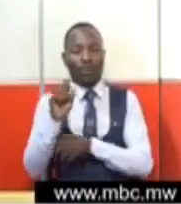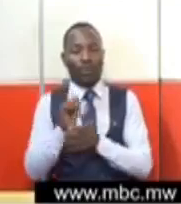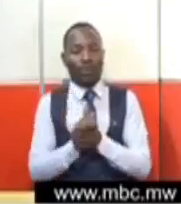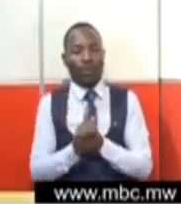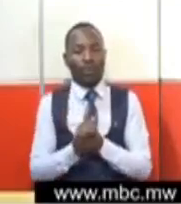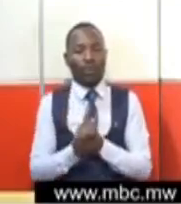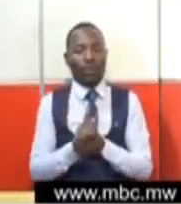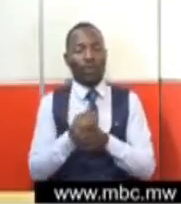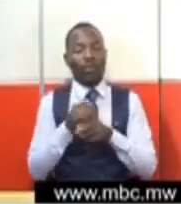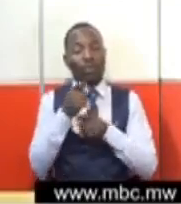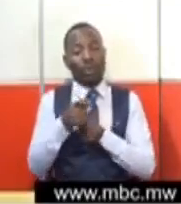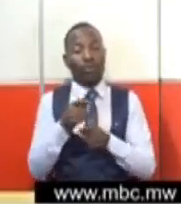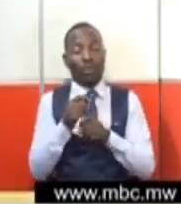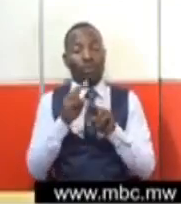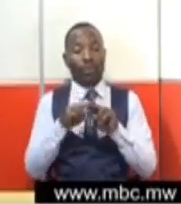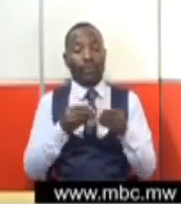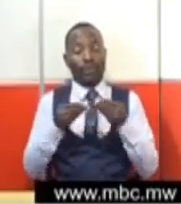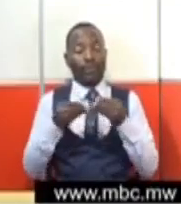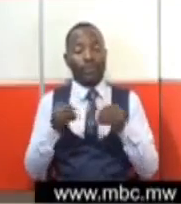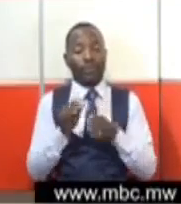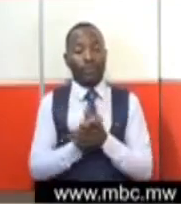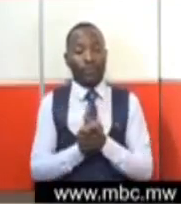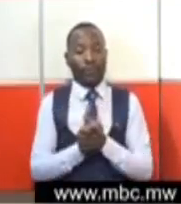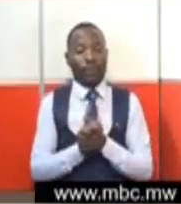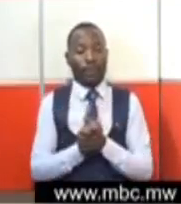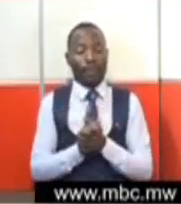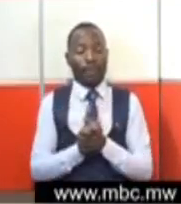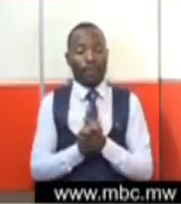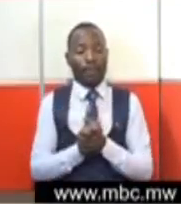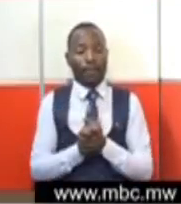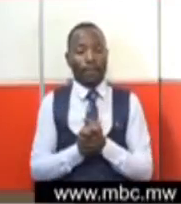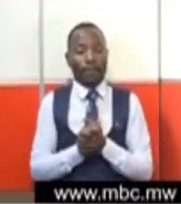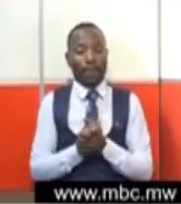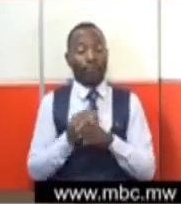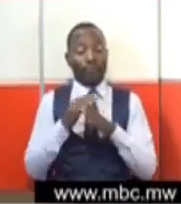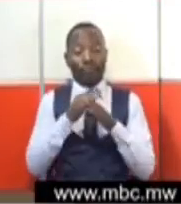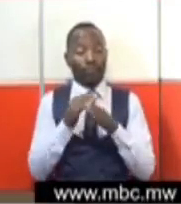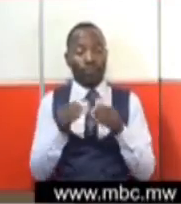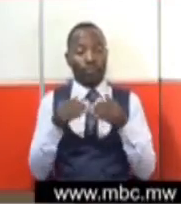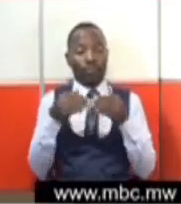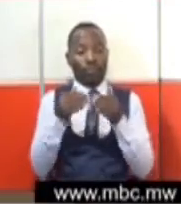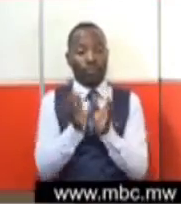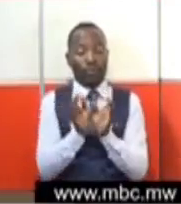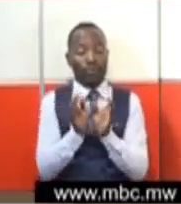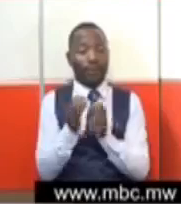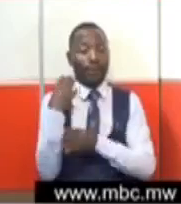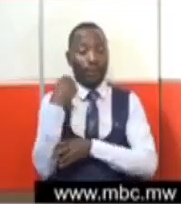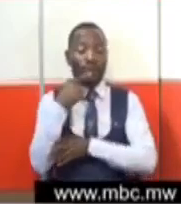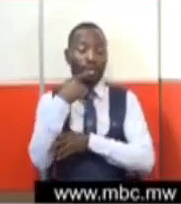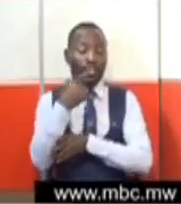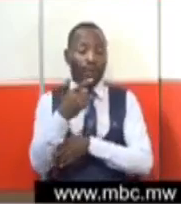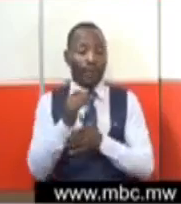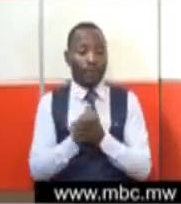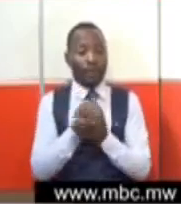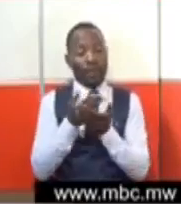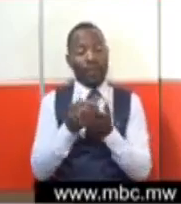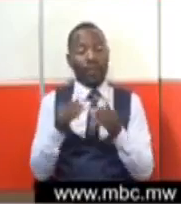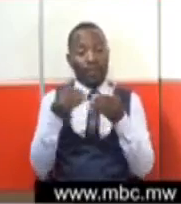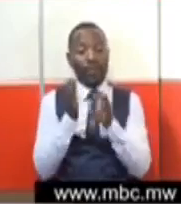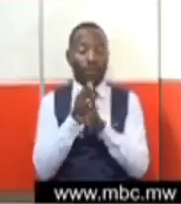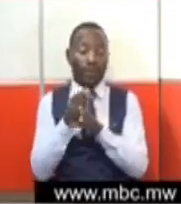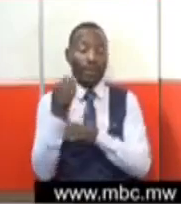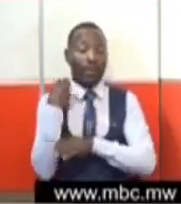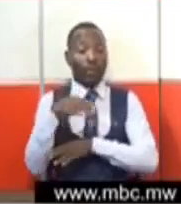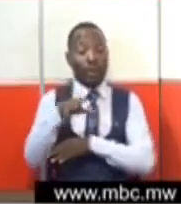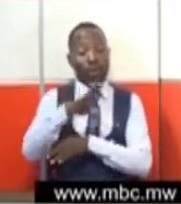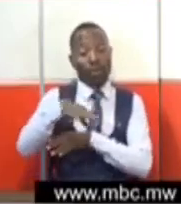from subsistence to commercial farming. Controller of Statutory Corporations Peter Simbani has urged commercial